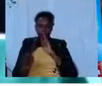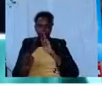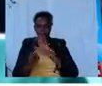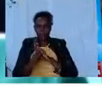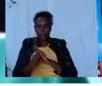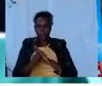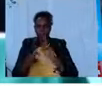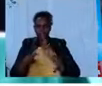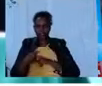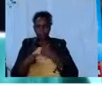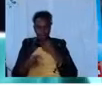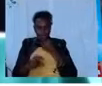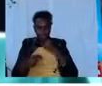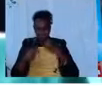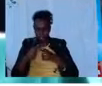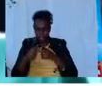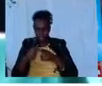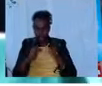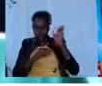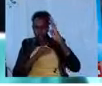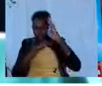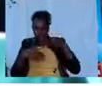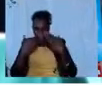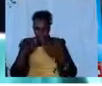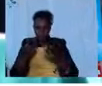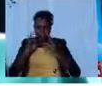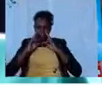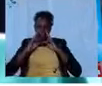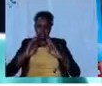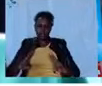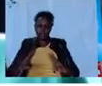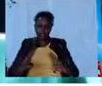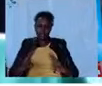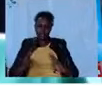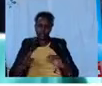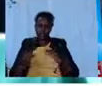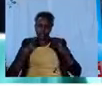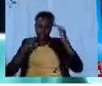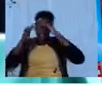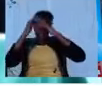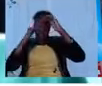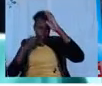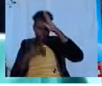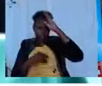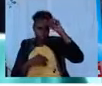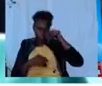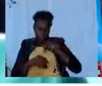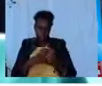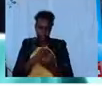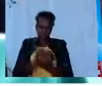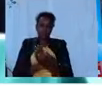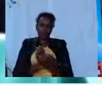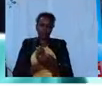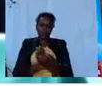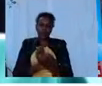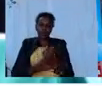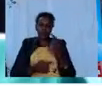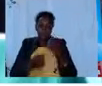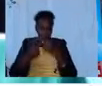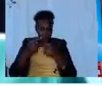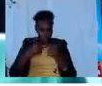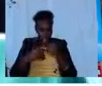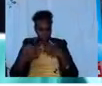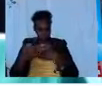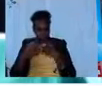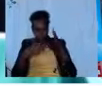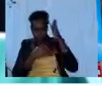ask anything in his name, you shall grant us. And Heavenly Father, this morning we come